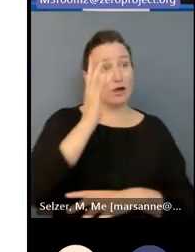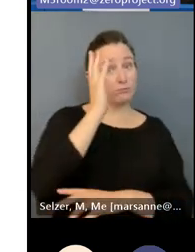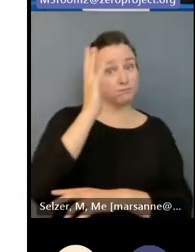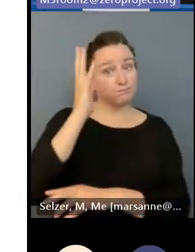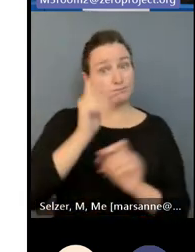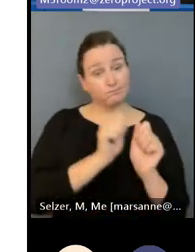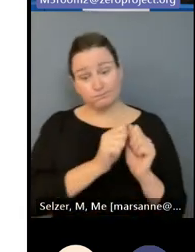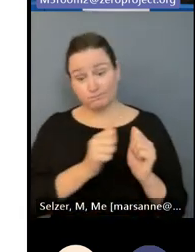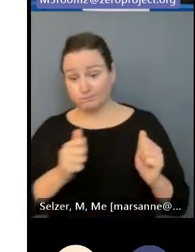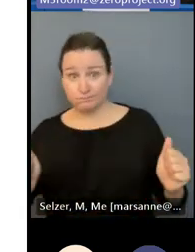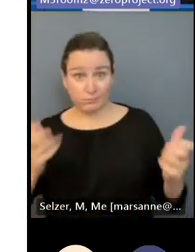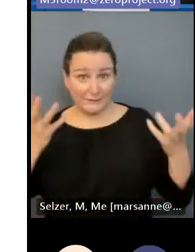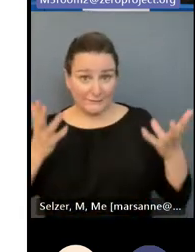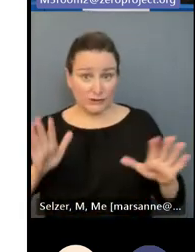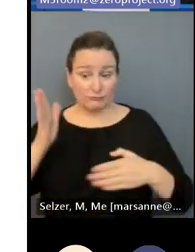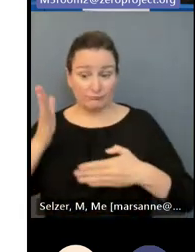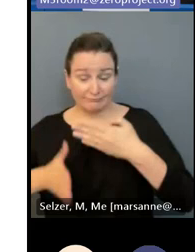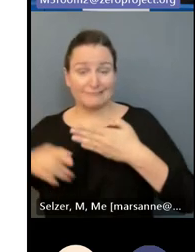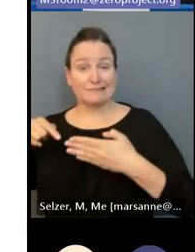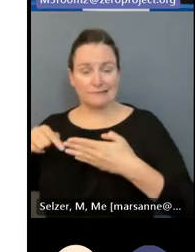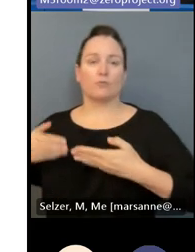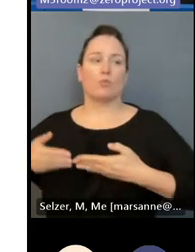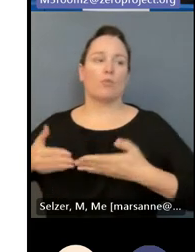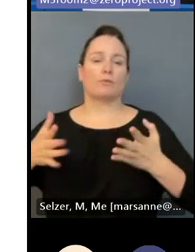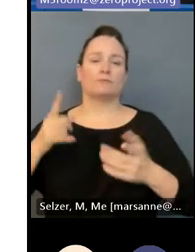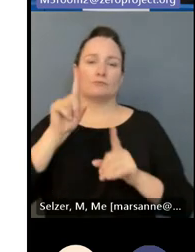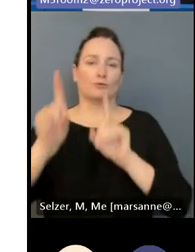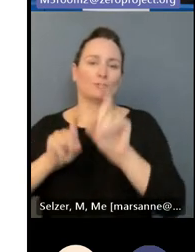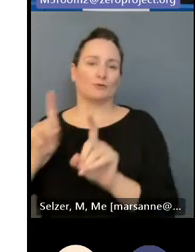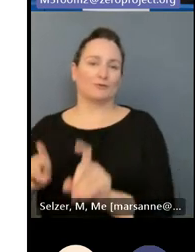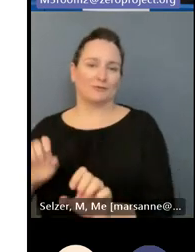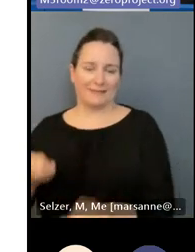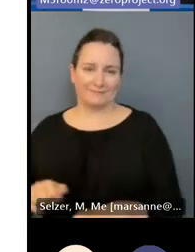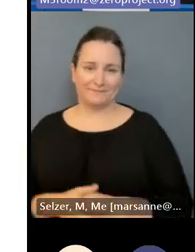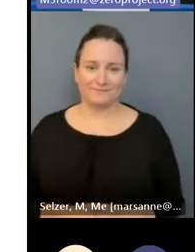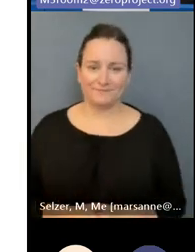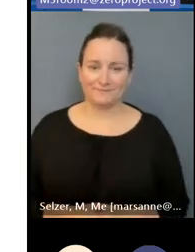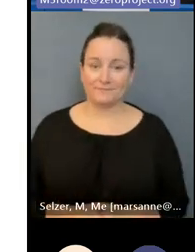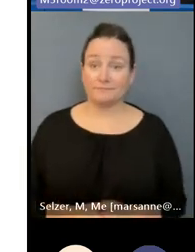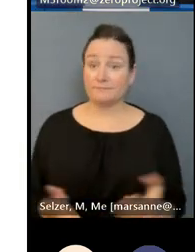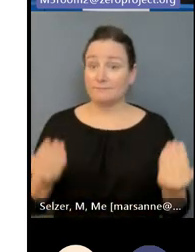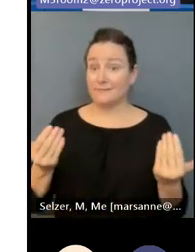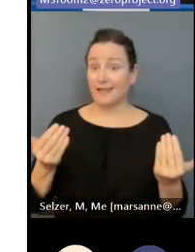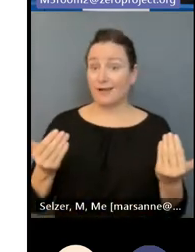So, and that takes me to the last presenter, which is